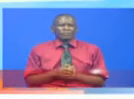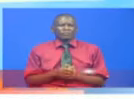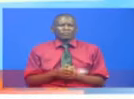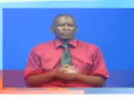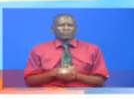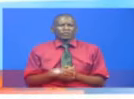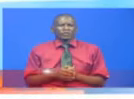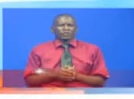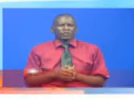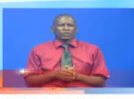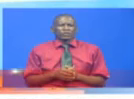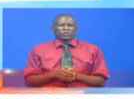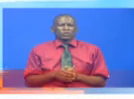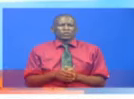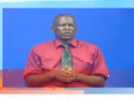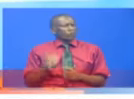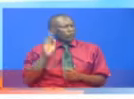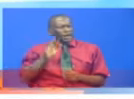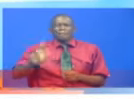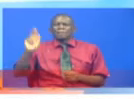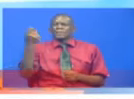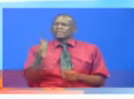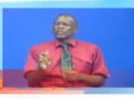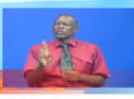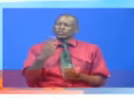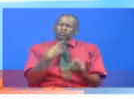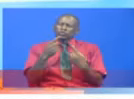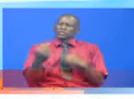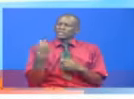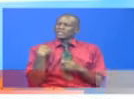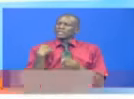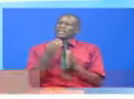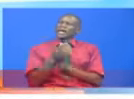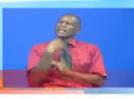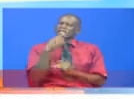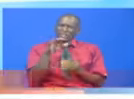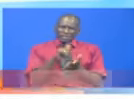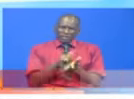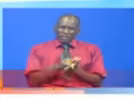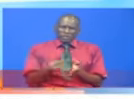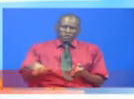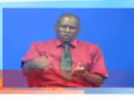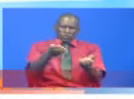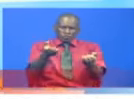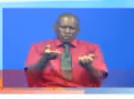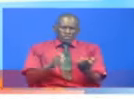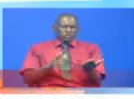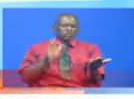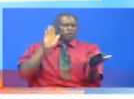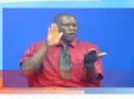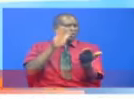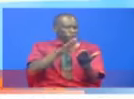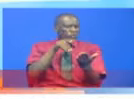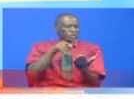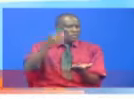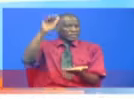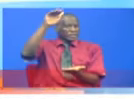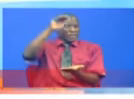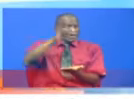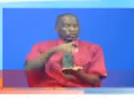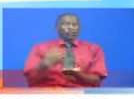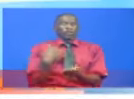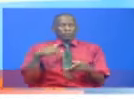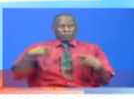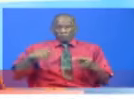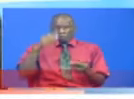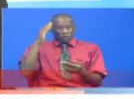You heard the president speak yesterday and say that we need to approach these with a lot of caution. And